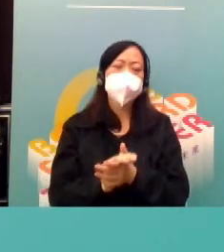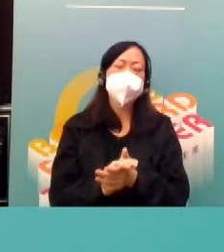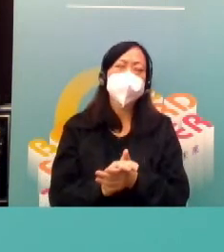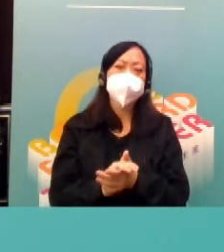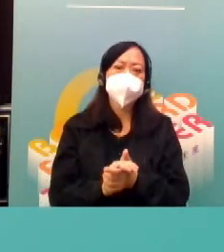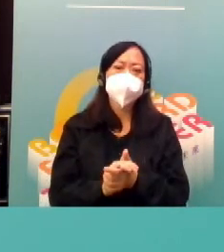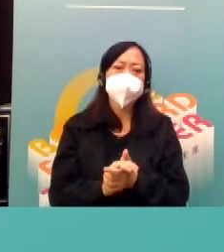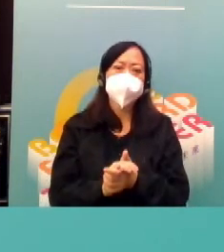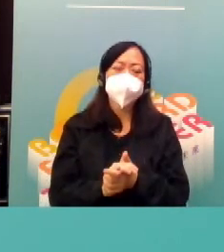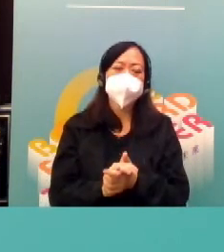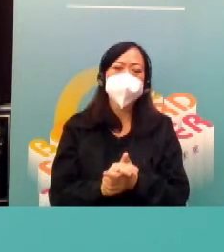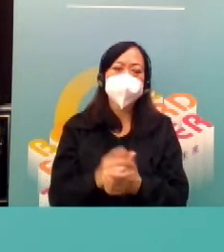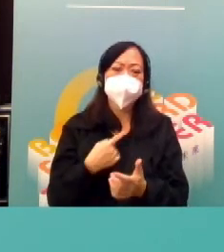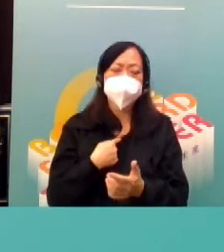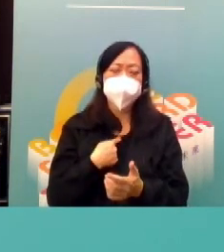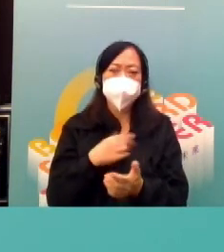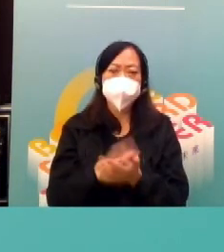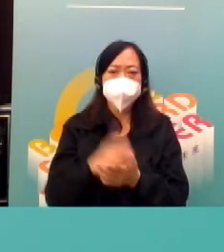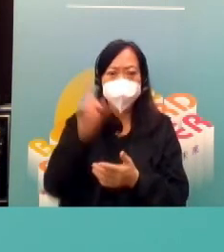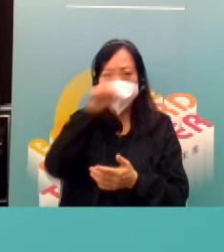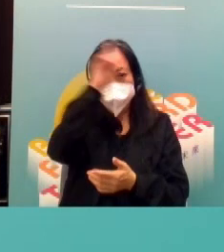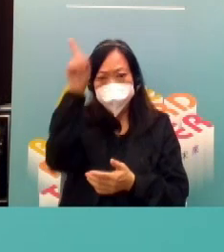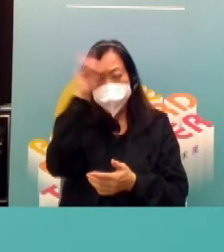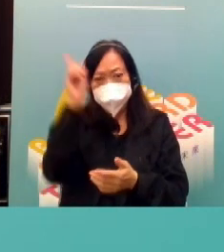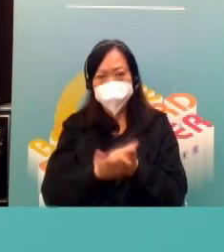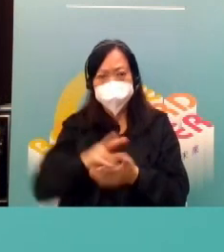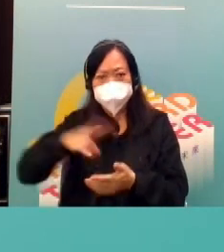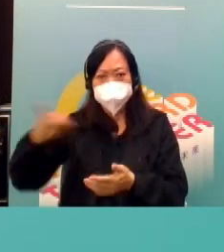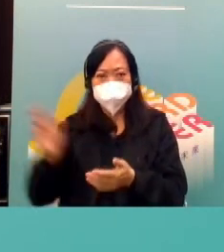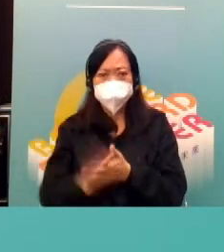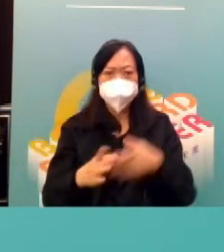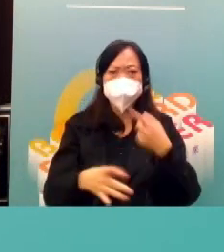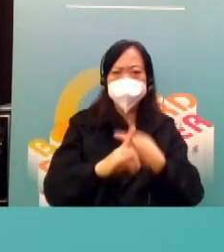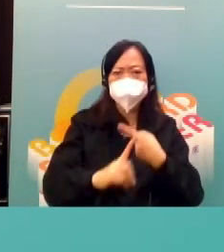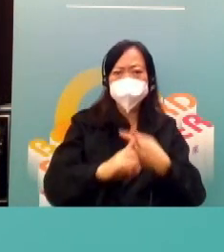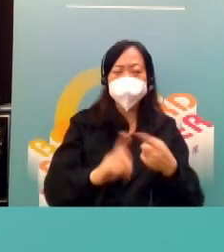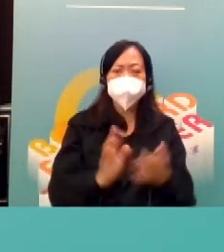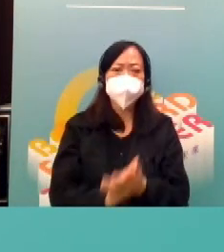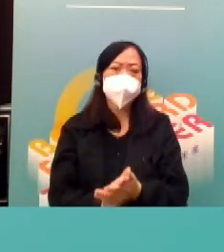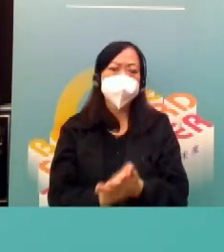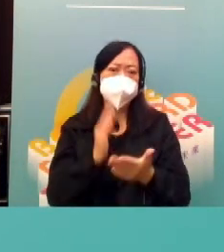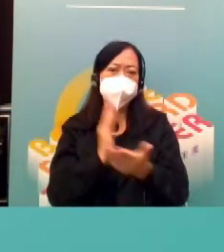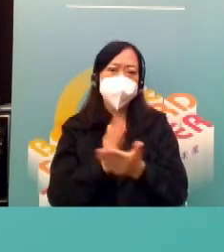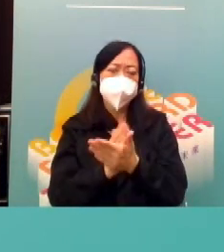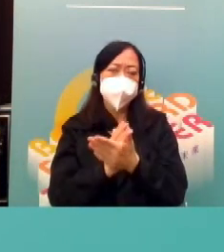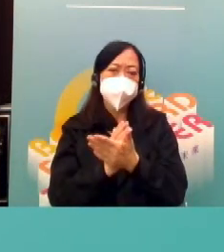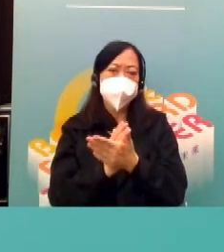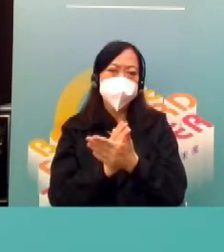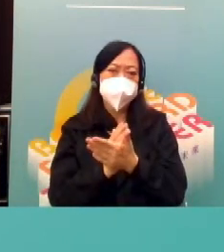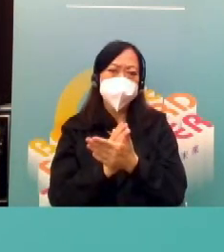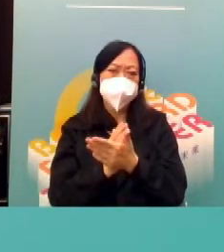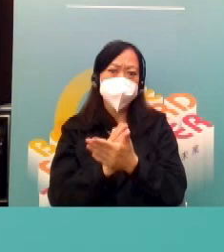crisis. I guess all these different elements, somehow, if we keep working on them, we'll find